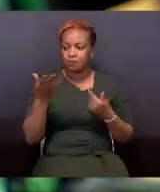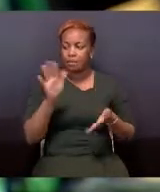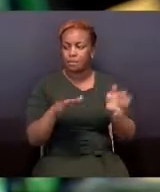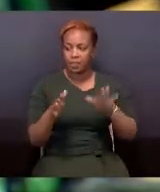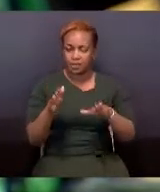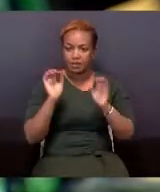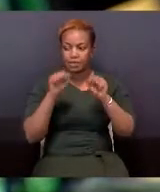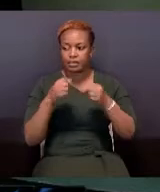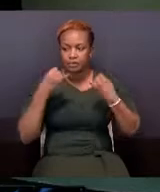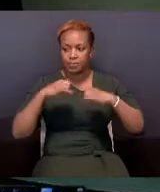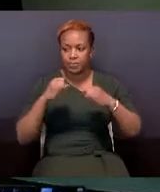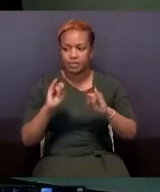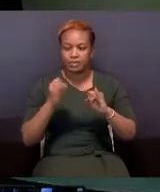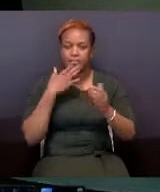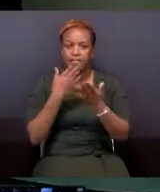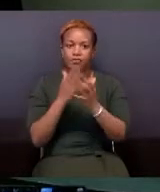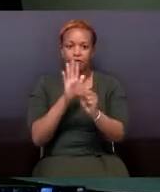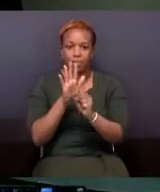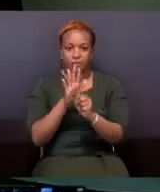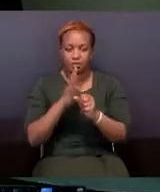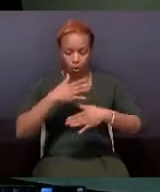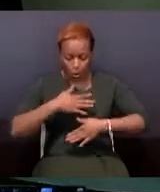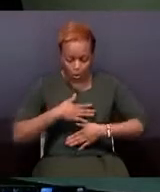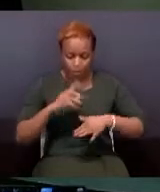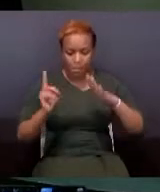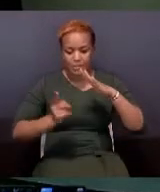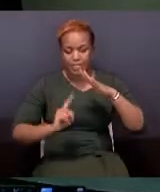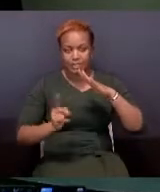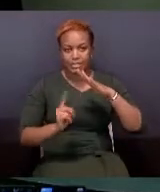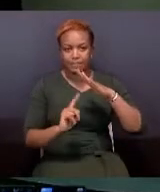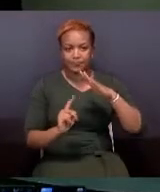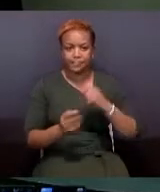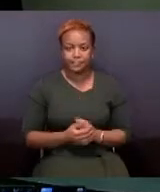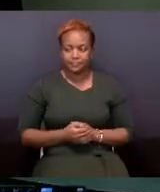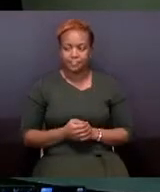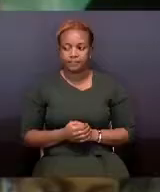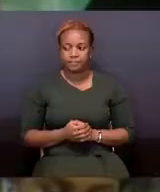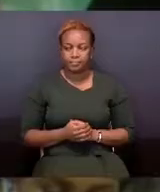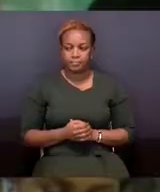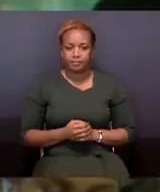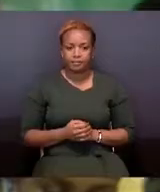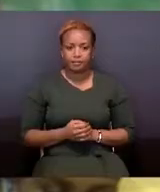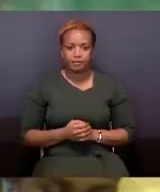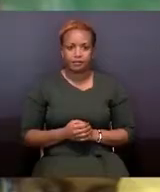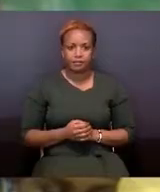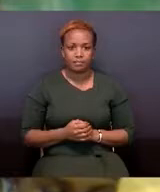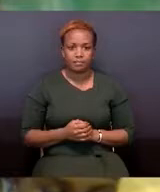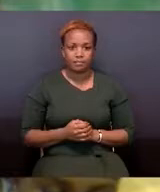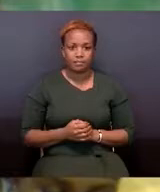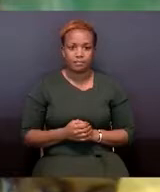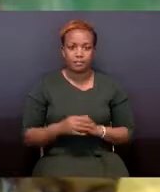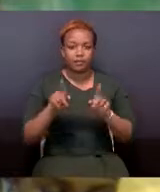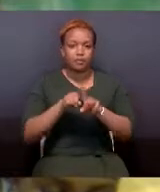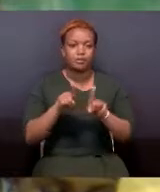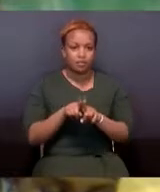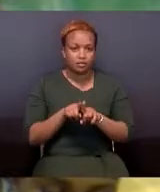implement. Thank you very much, Honorable Minister. So policies, programs, and partners, like a triple